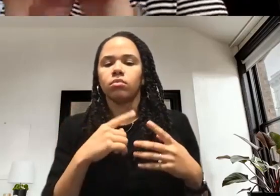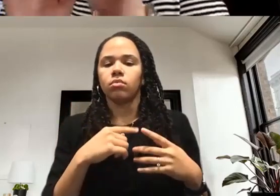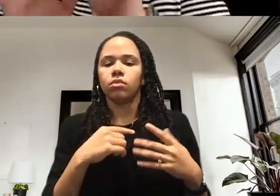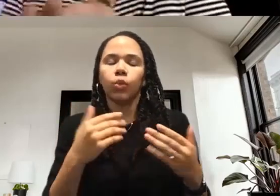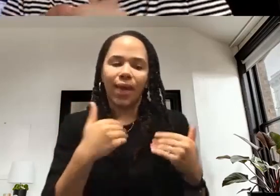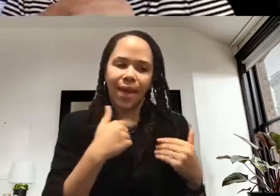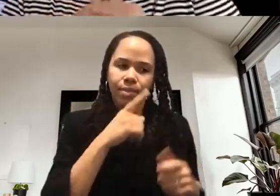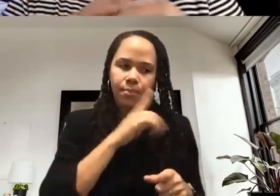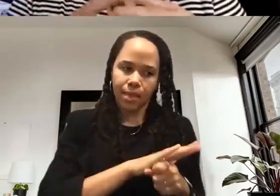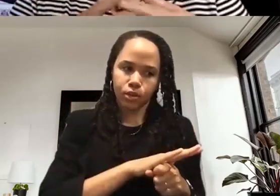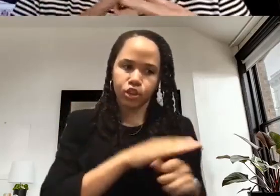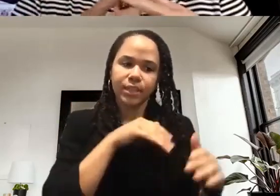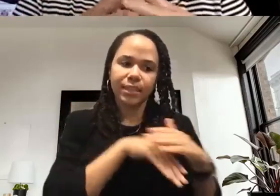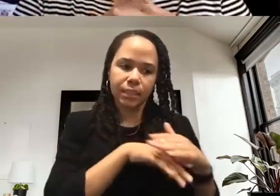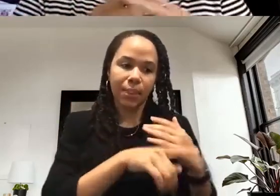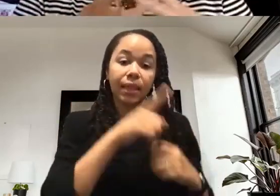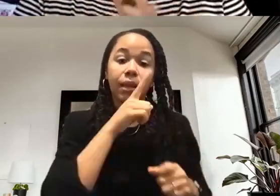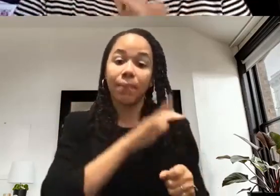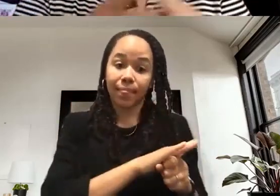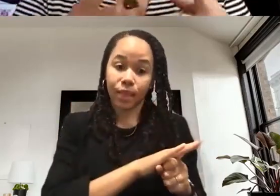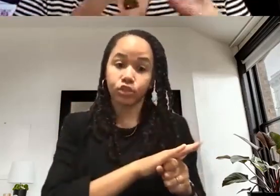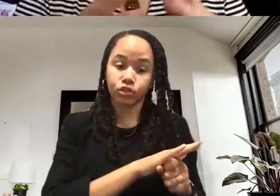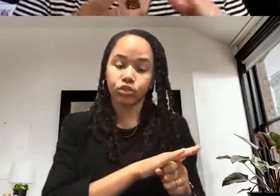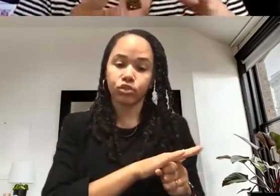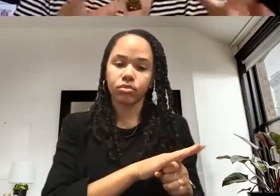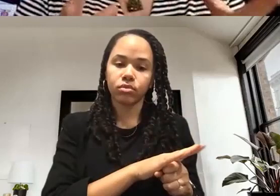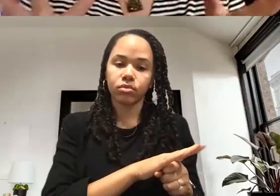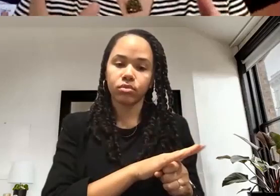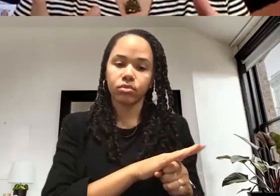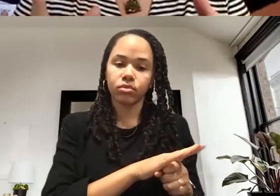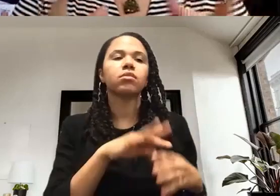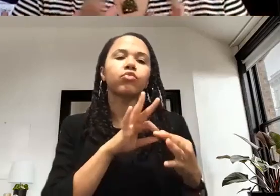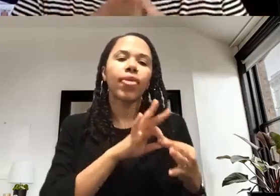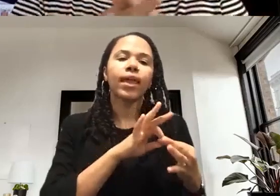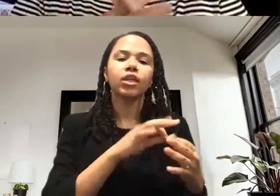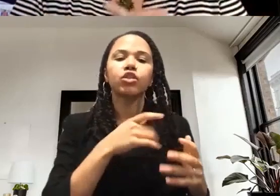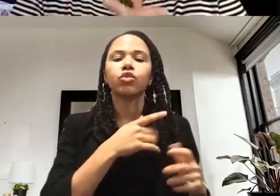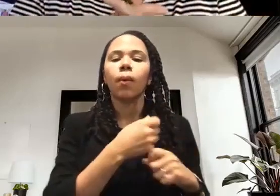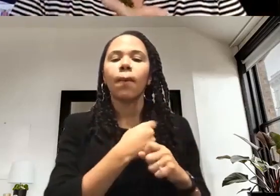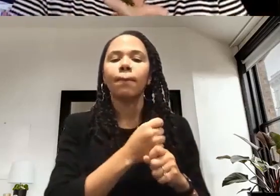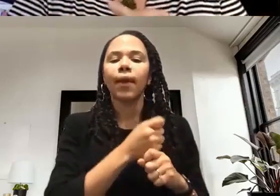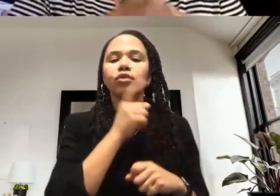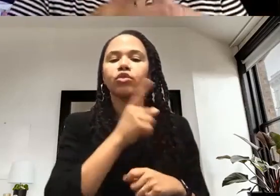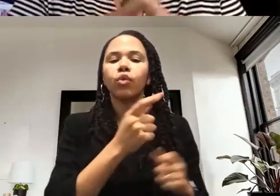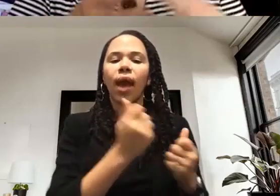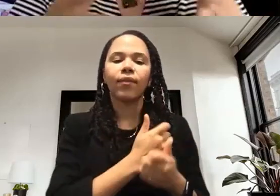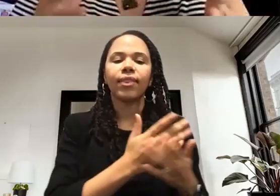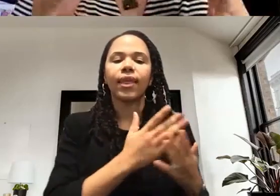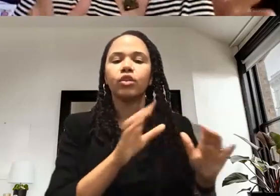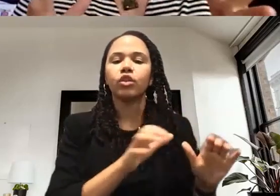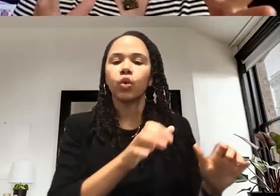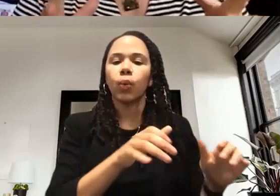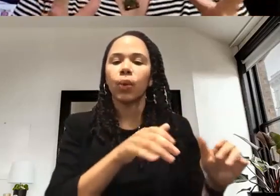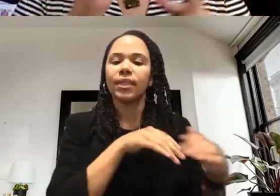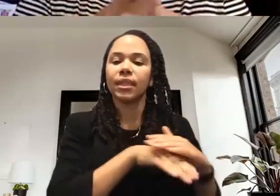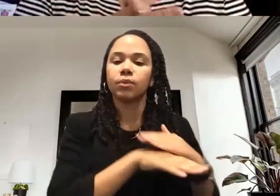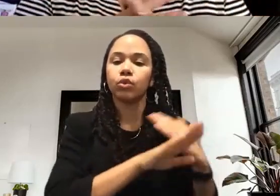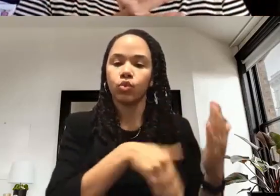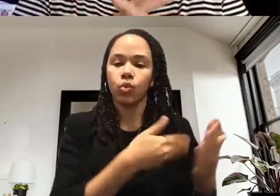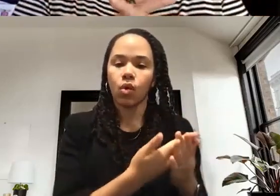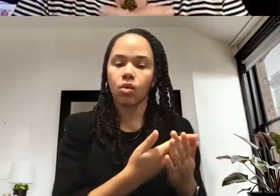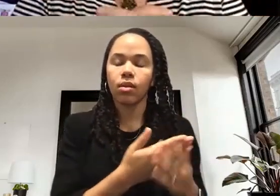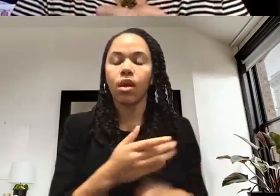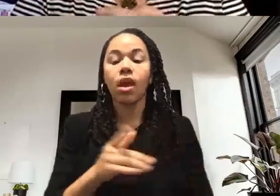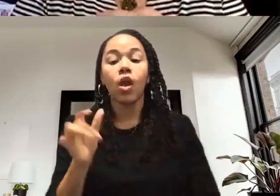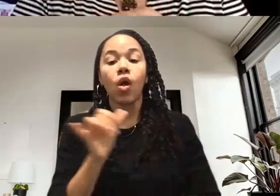for All Accessibility Pledge, which is about making what you're doing accessible to all kids. And then we also have something called CS for All commitments.